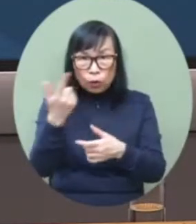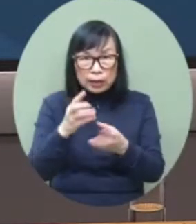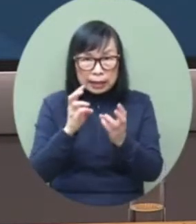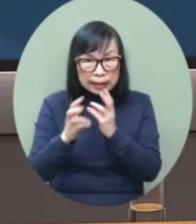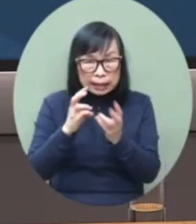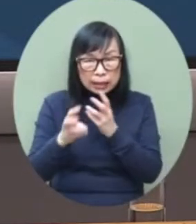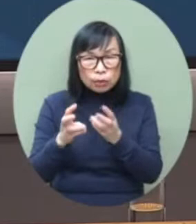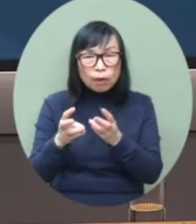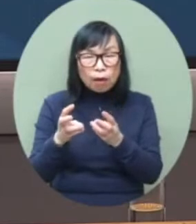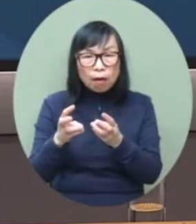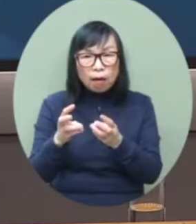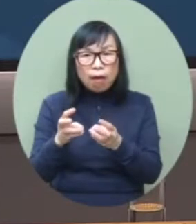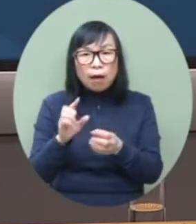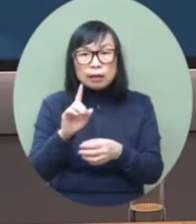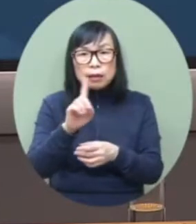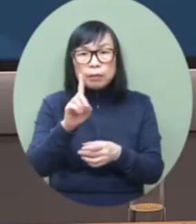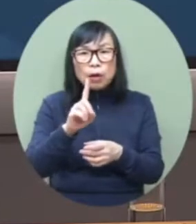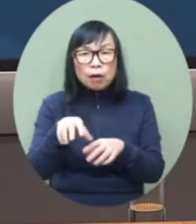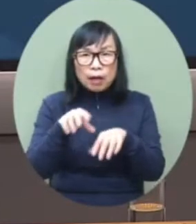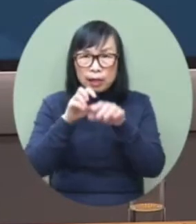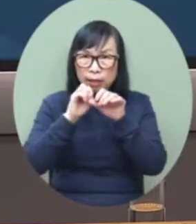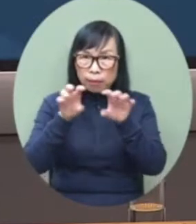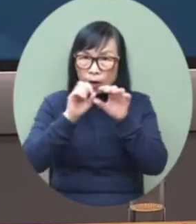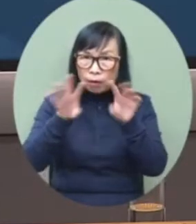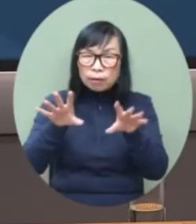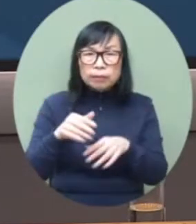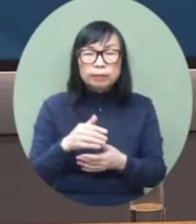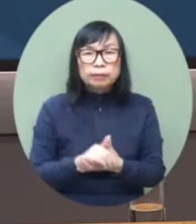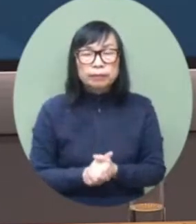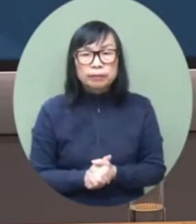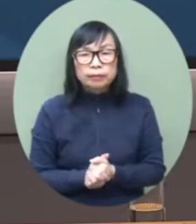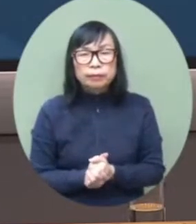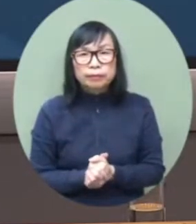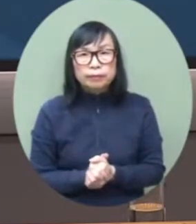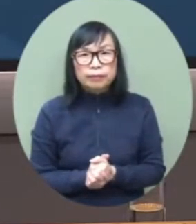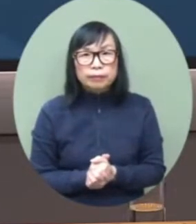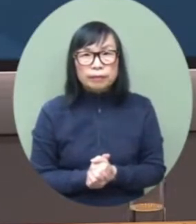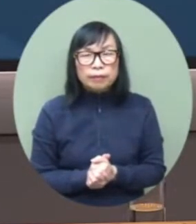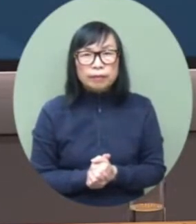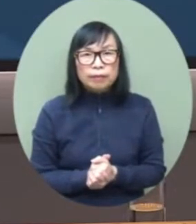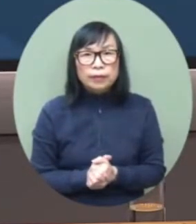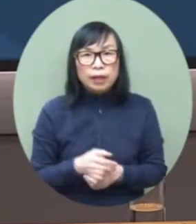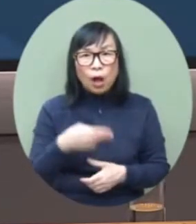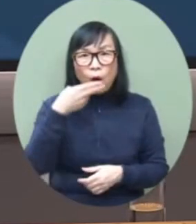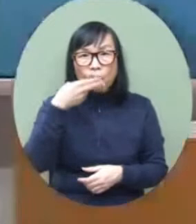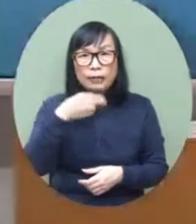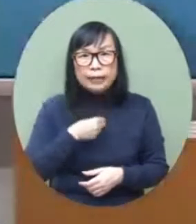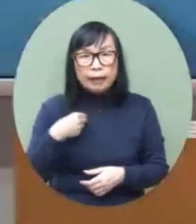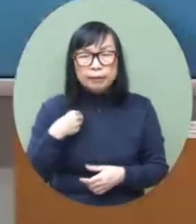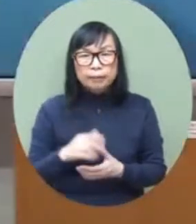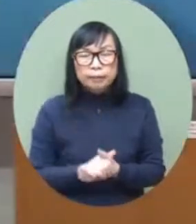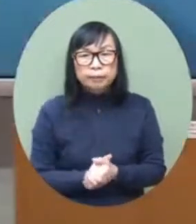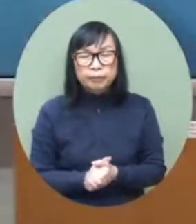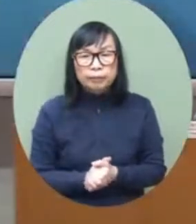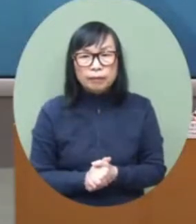pathology and the all the rest of the information. I don't have further information now, and until I do, I